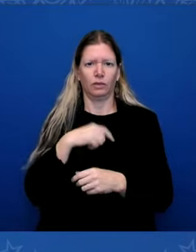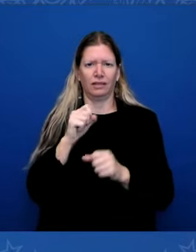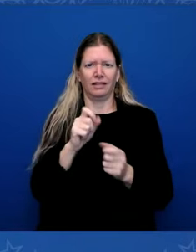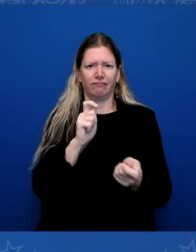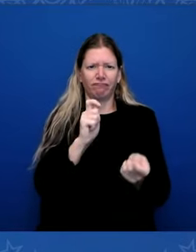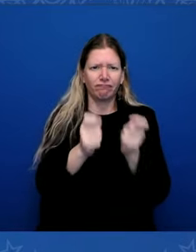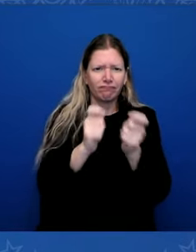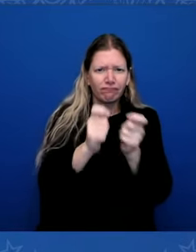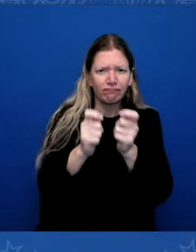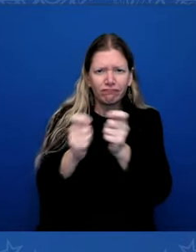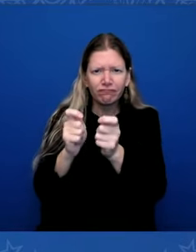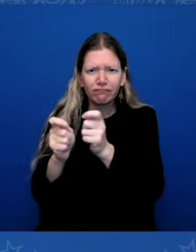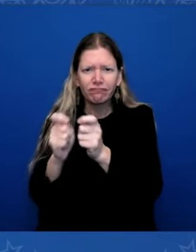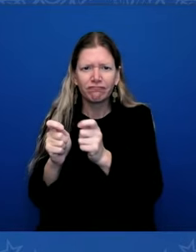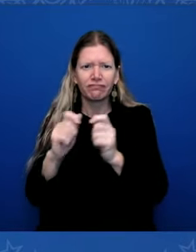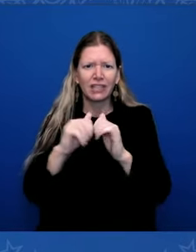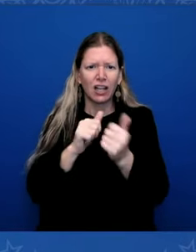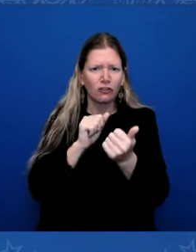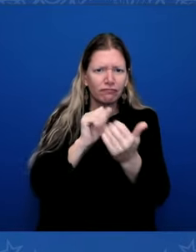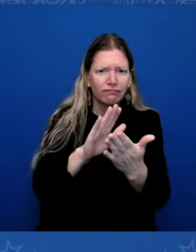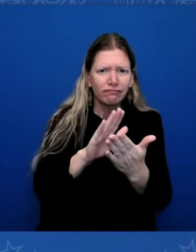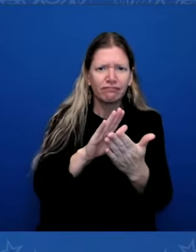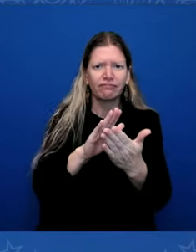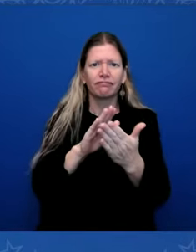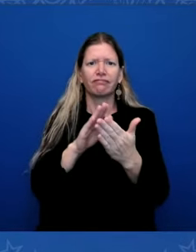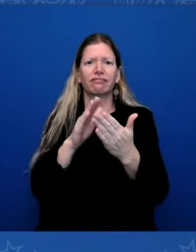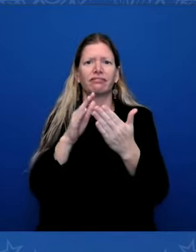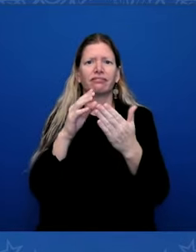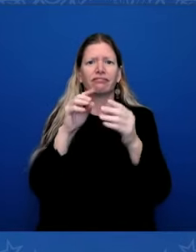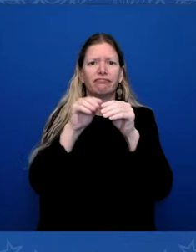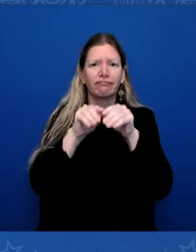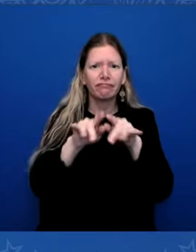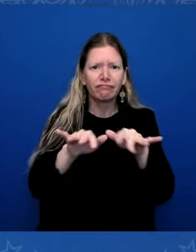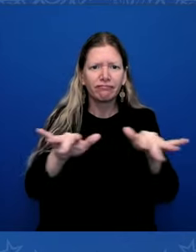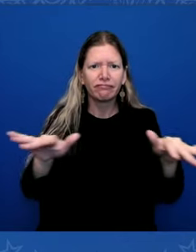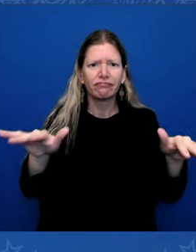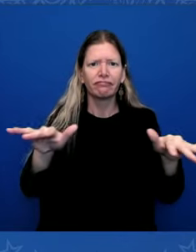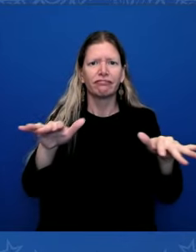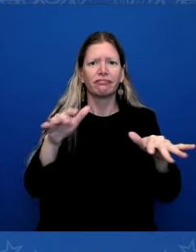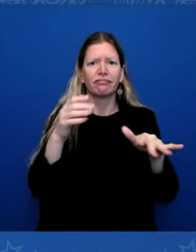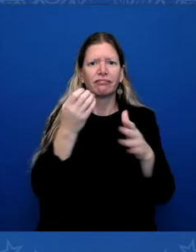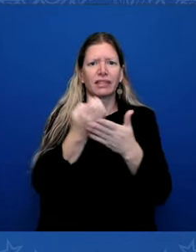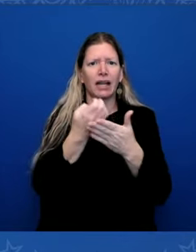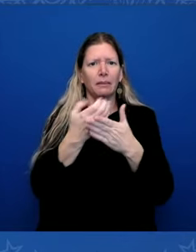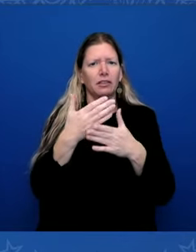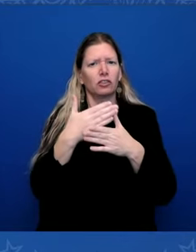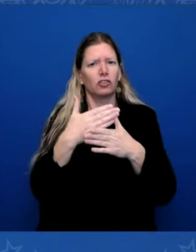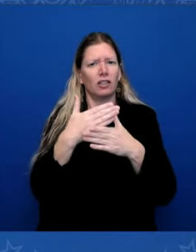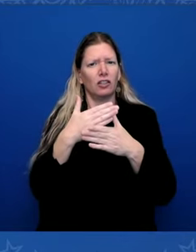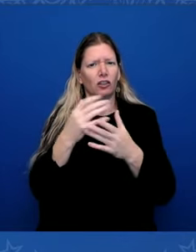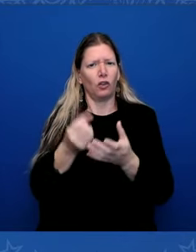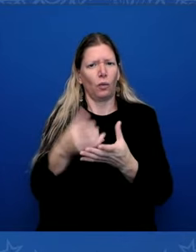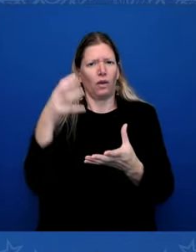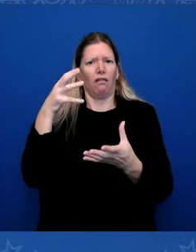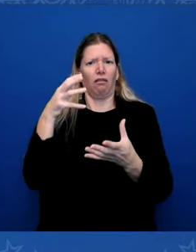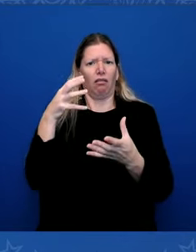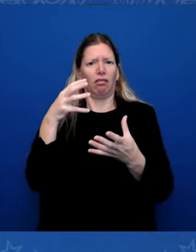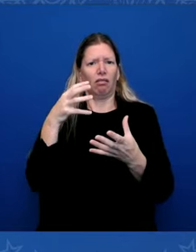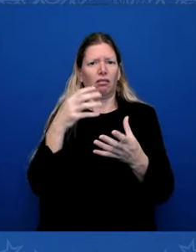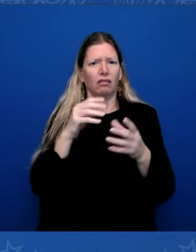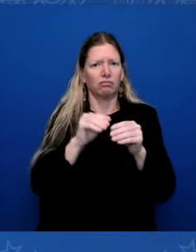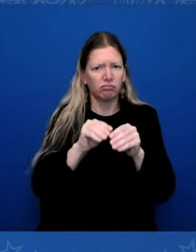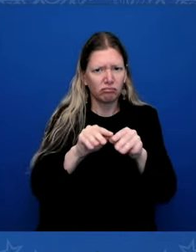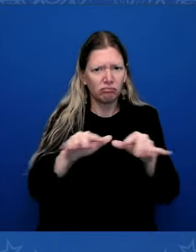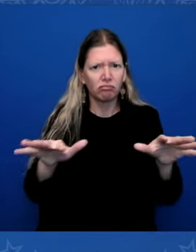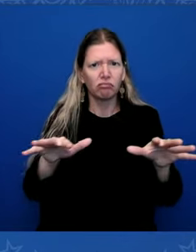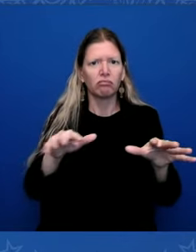corporations do very well, everybody's going to do well. Well, the truth of the matter is, I've never bought that theory, but I think the times